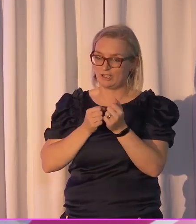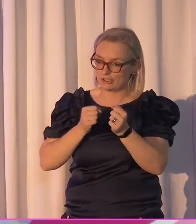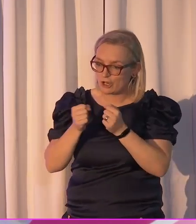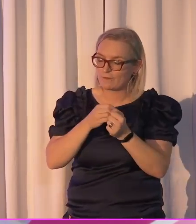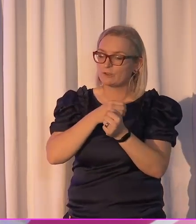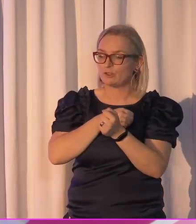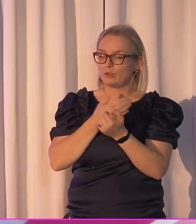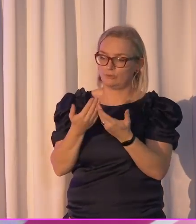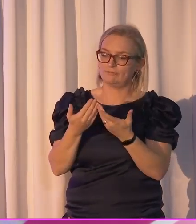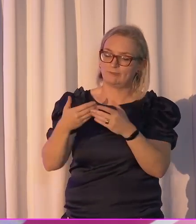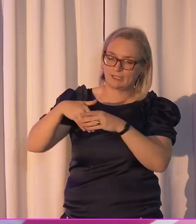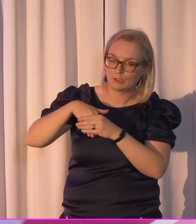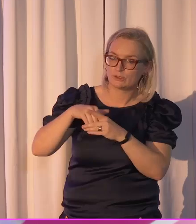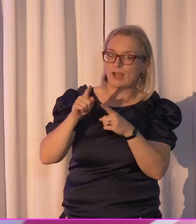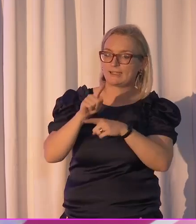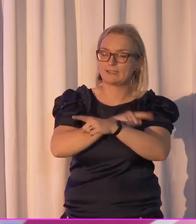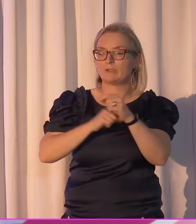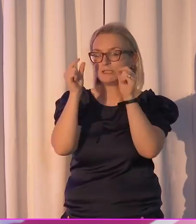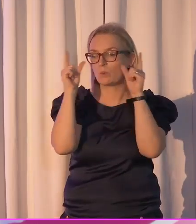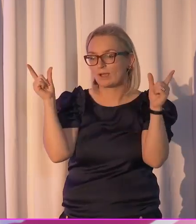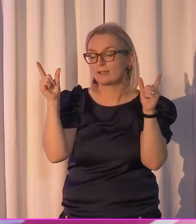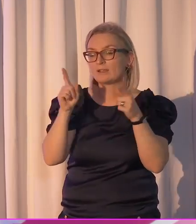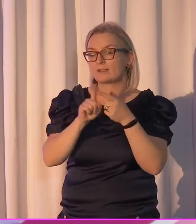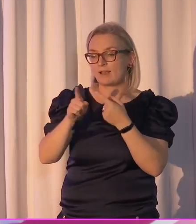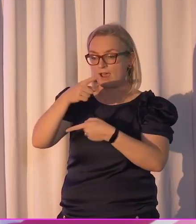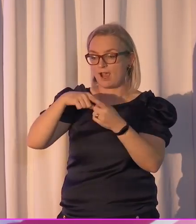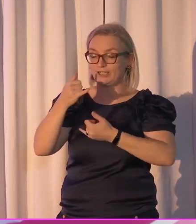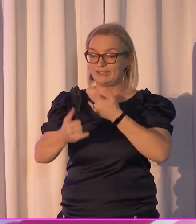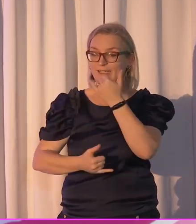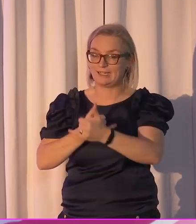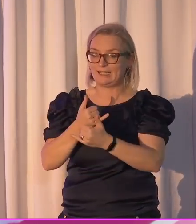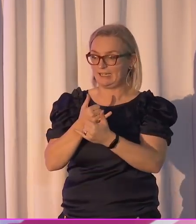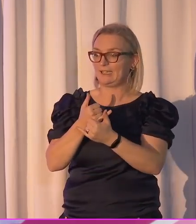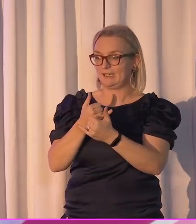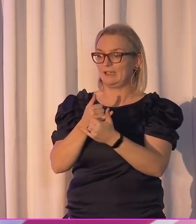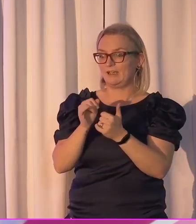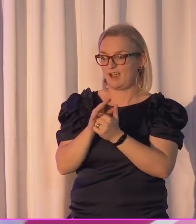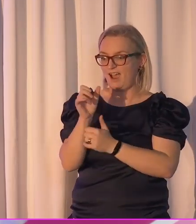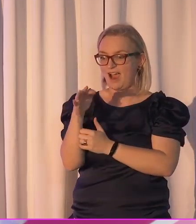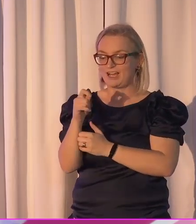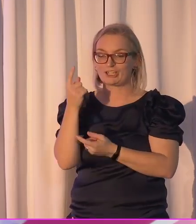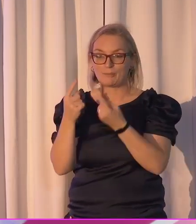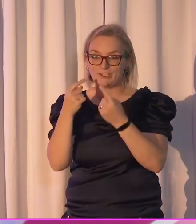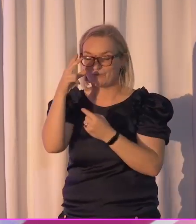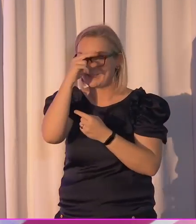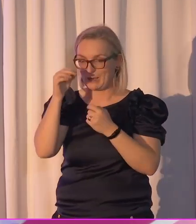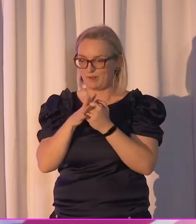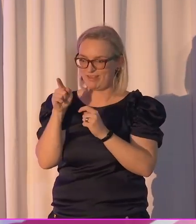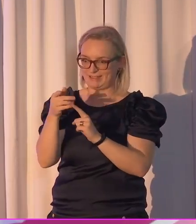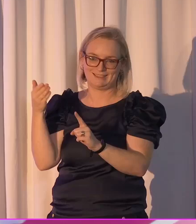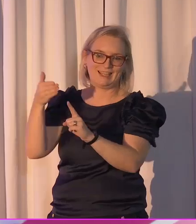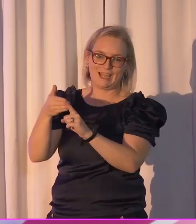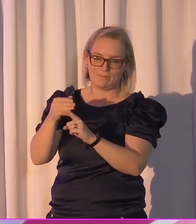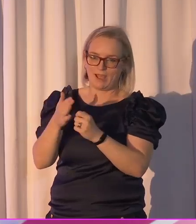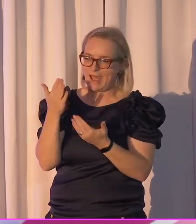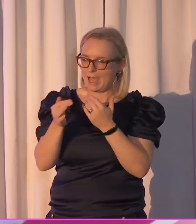inclusivity, diversity and disability awareness. Our annual Someone Like Me art competition seeks to do just that,